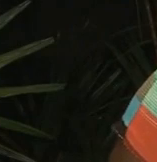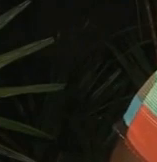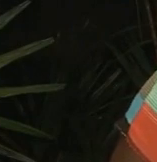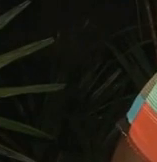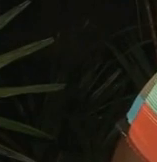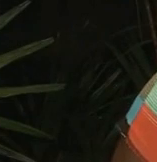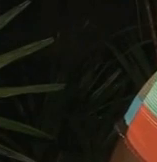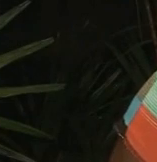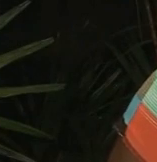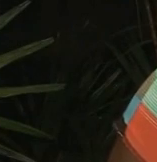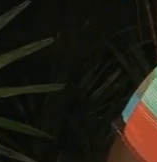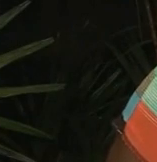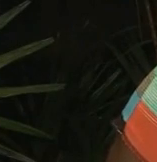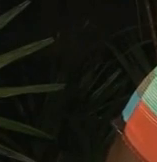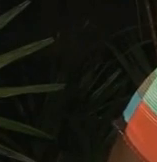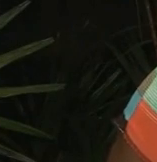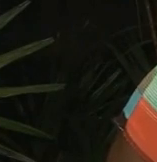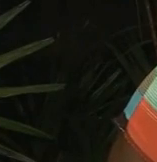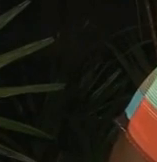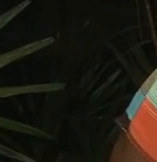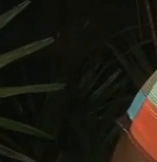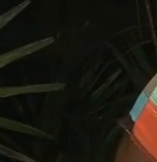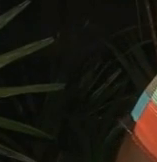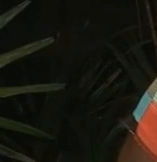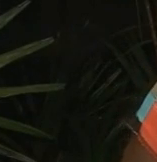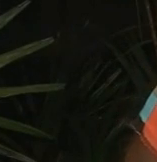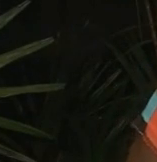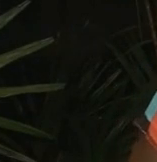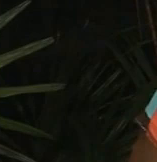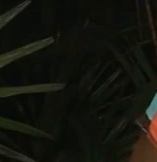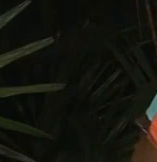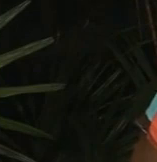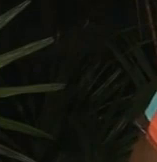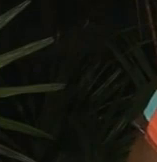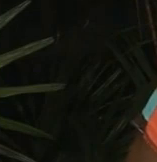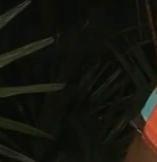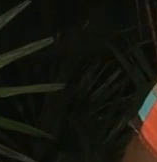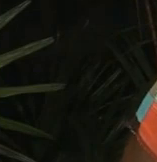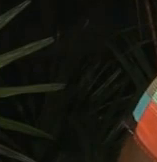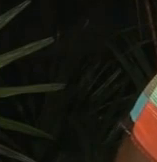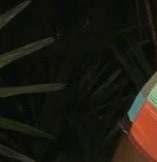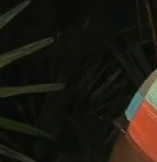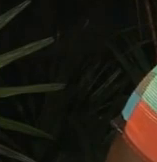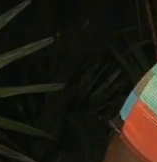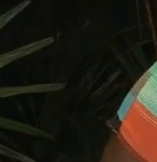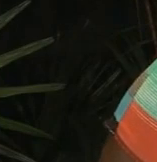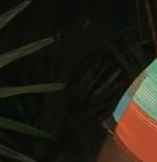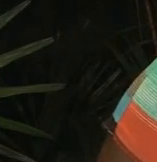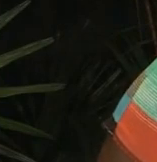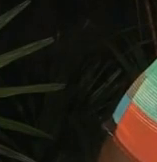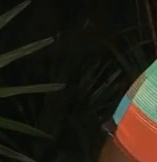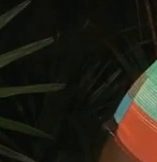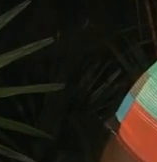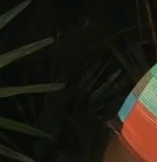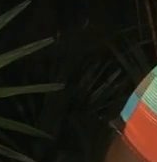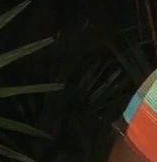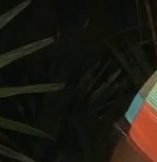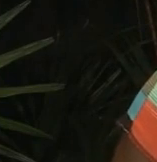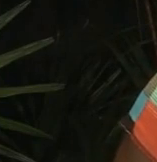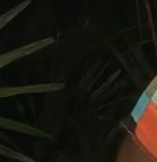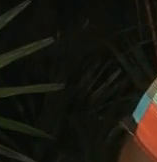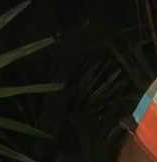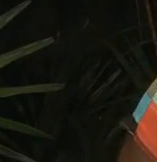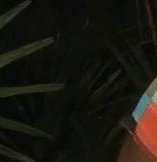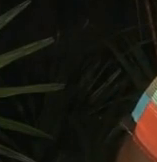moment, we are currently sitting at around 50 to 60%. Some of the renewable energy projects currently